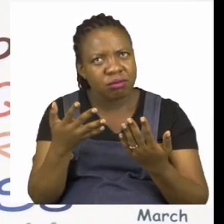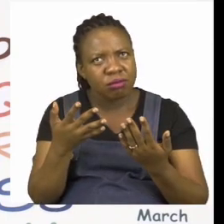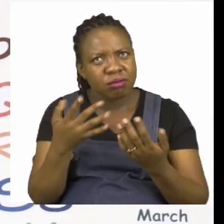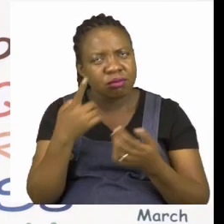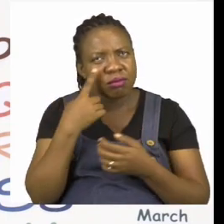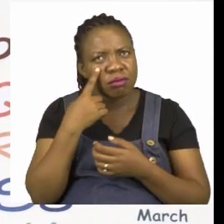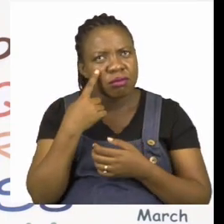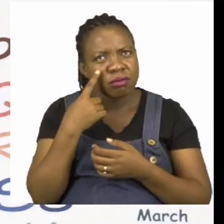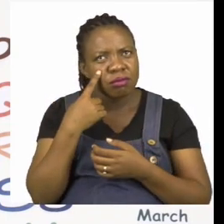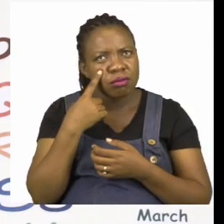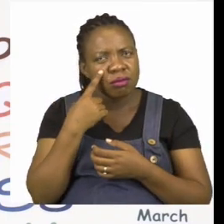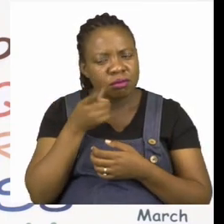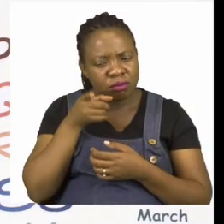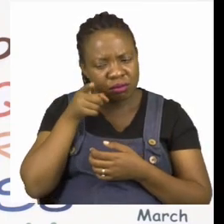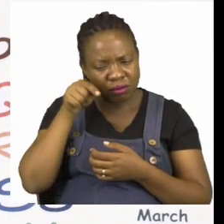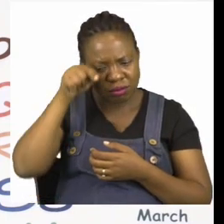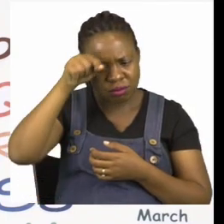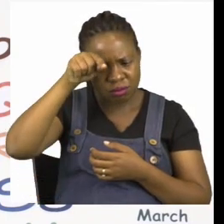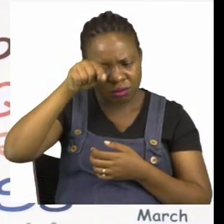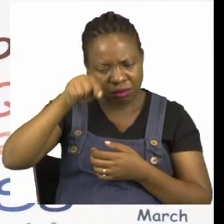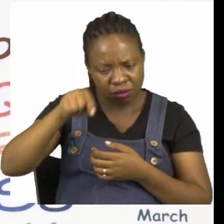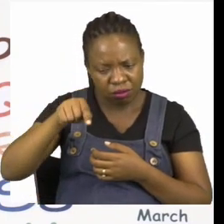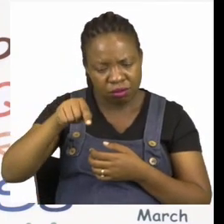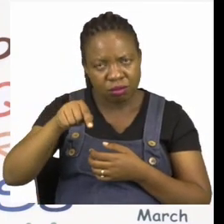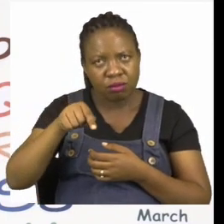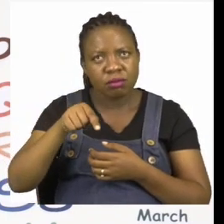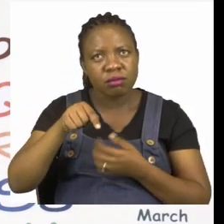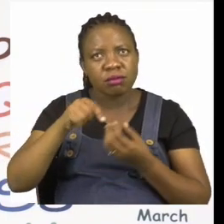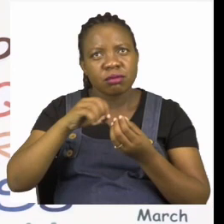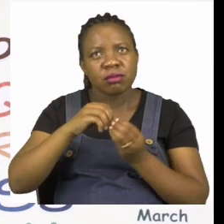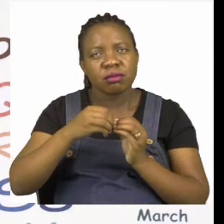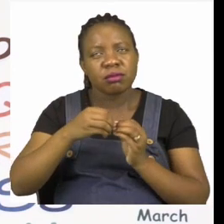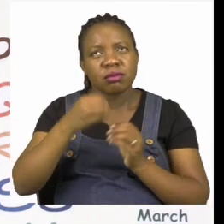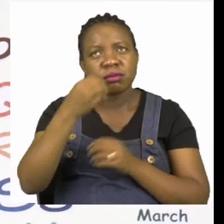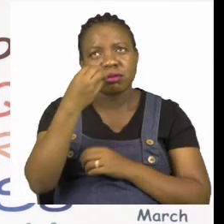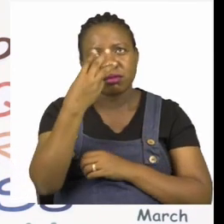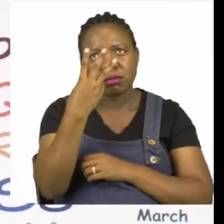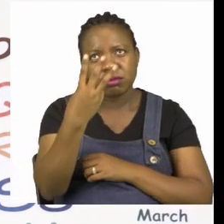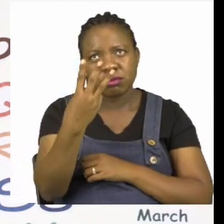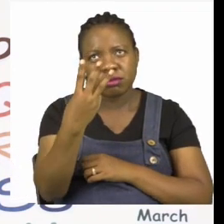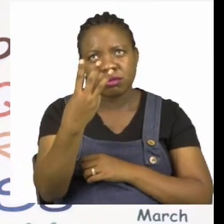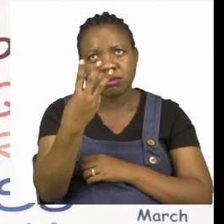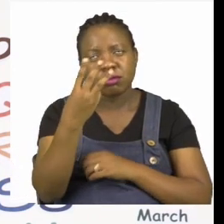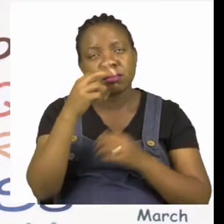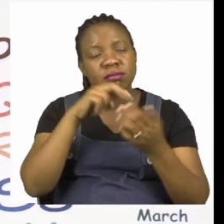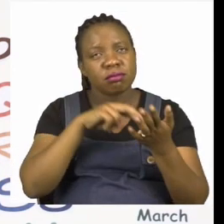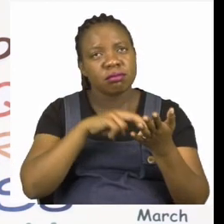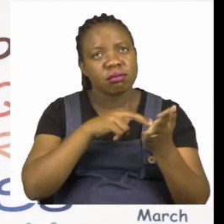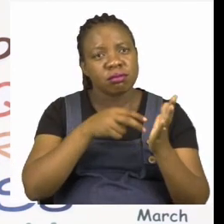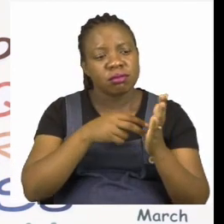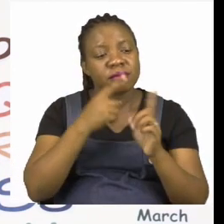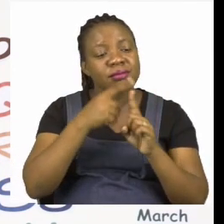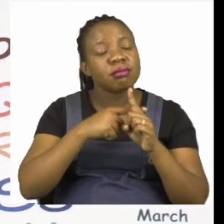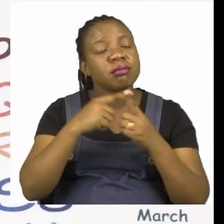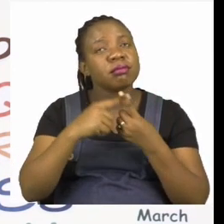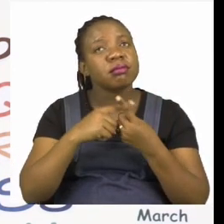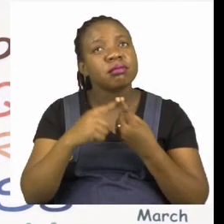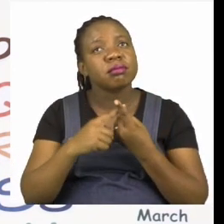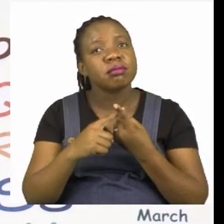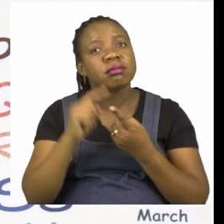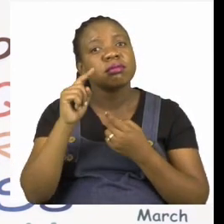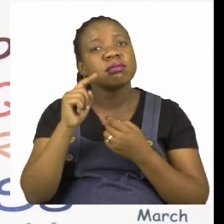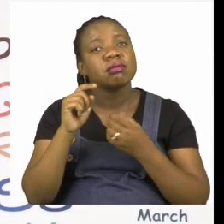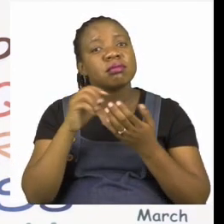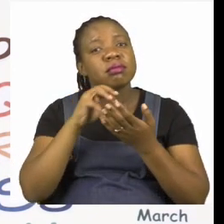that it is pointing to 3. That means that our carrots have a mass